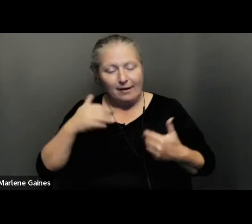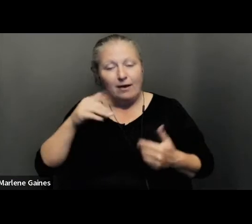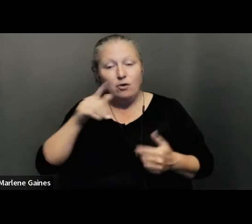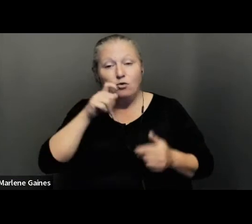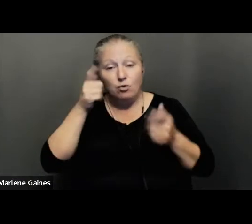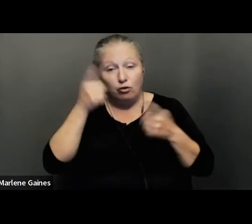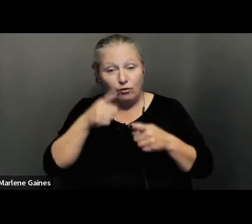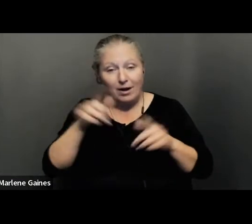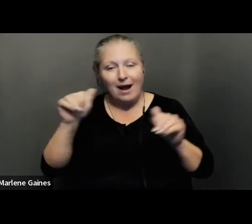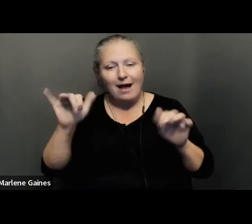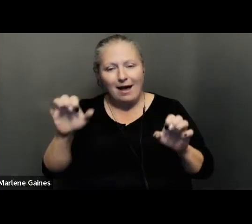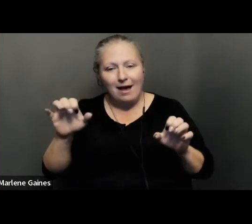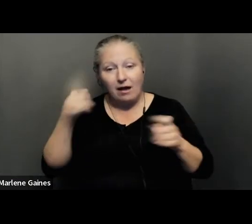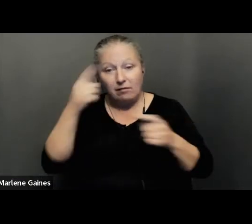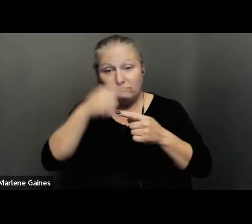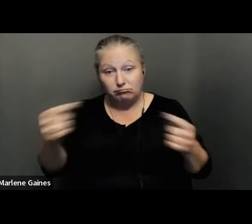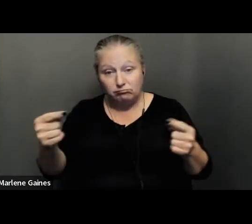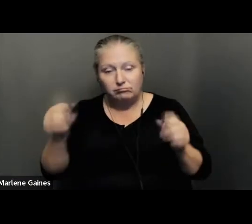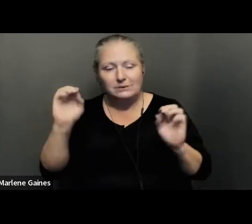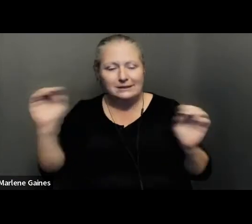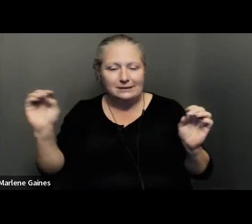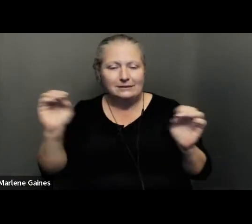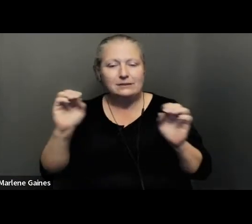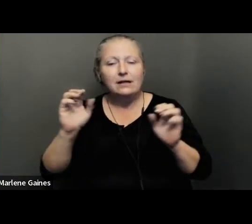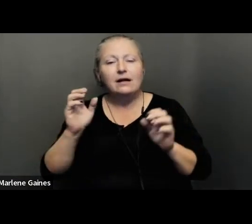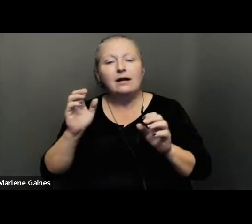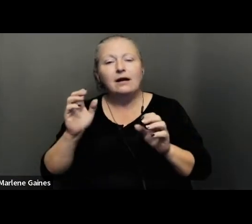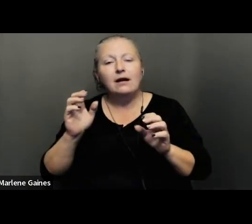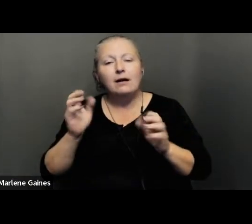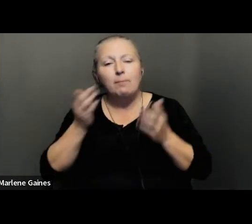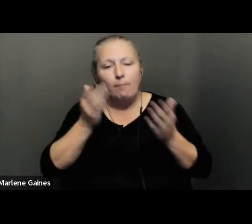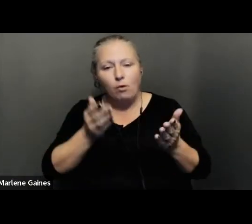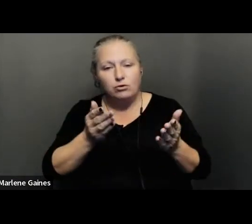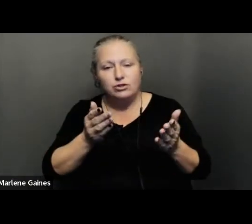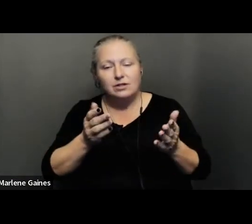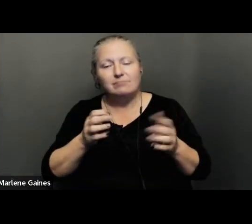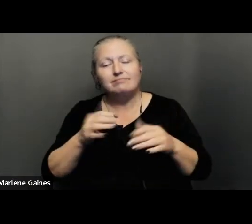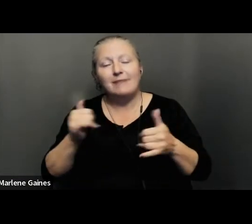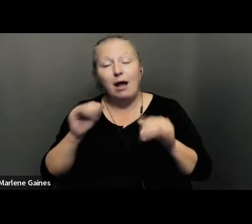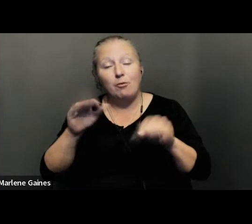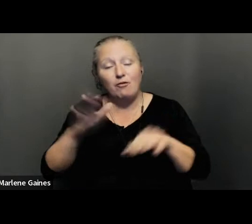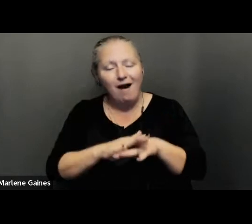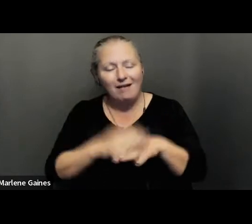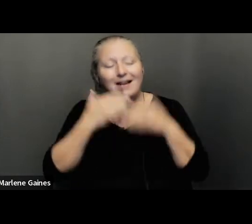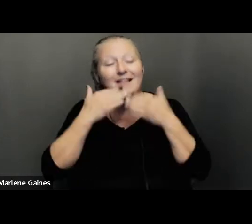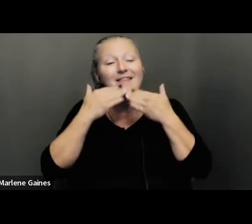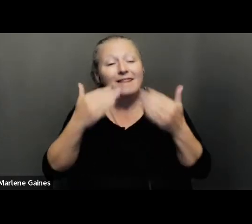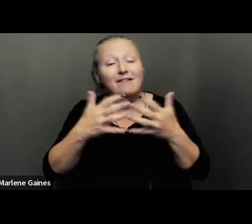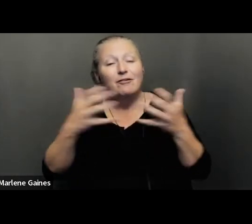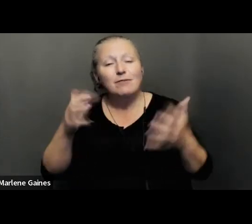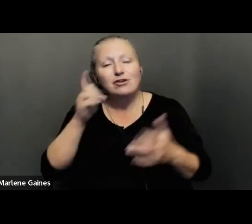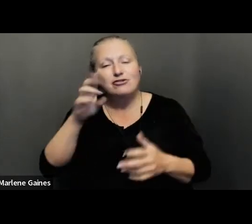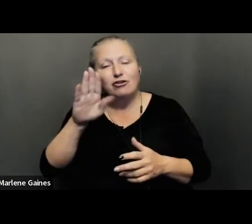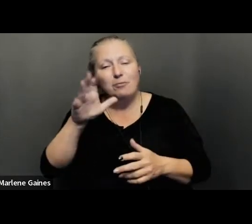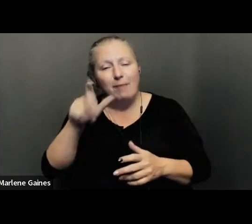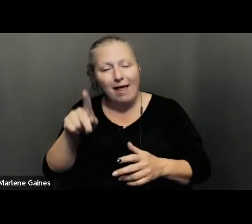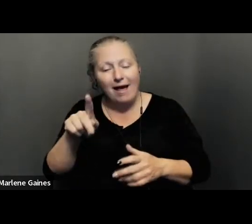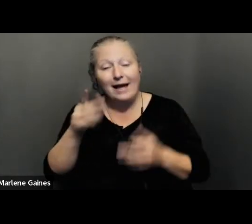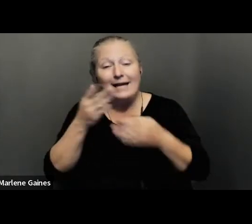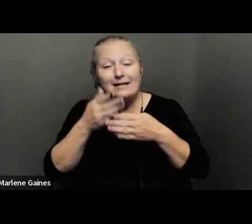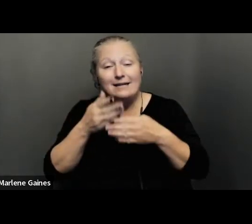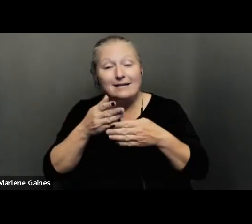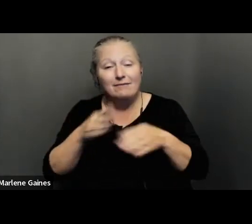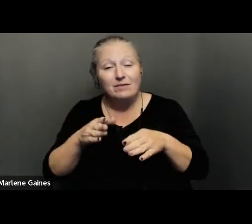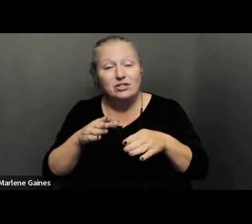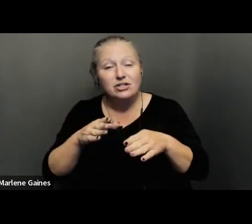aye. Aye. Any opposed? Hearing none, motion carried. Let's move on. Thank you very much, Dr. Black. Division of